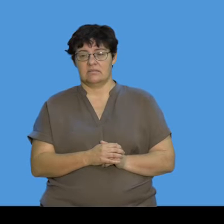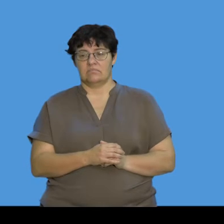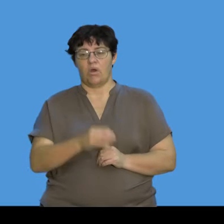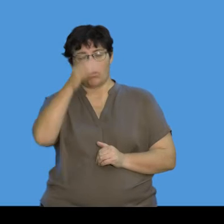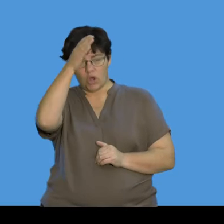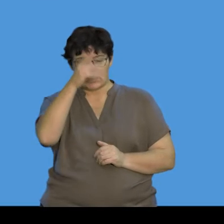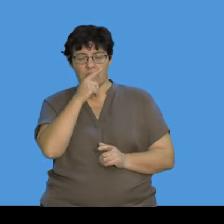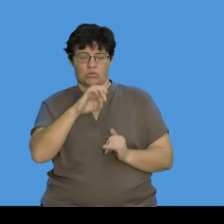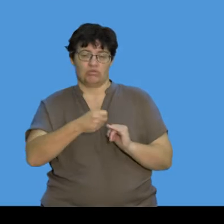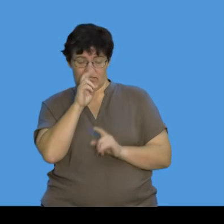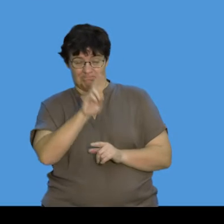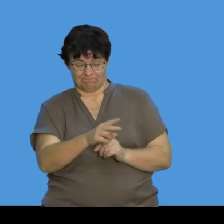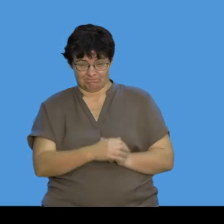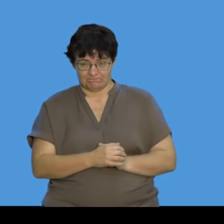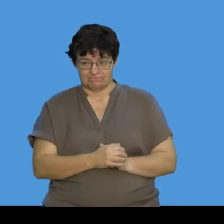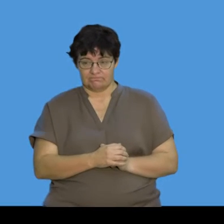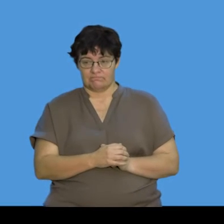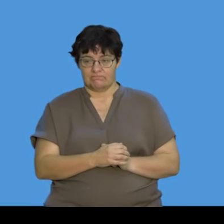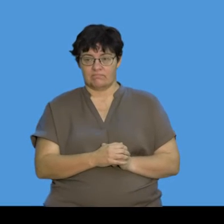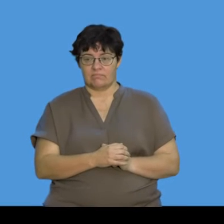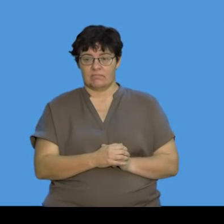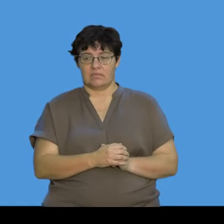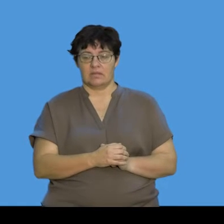is what we're trying to look at. Triangle